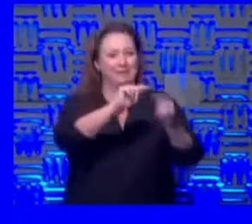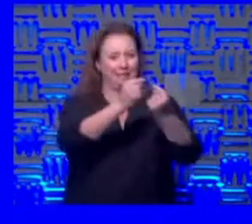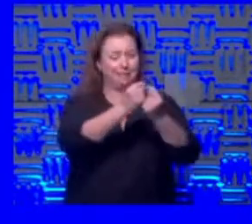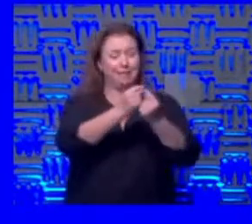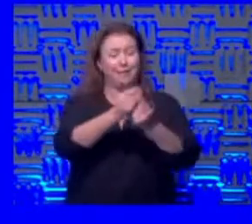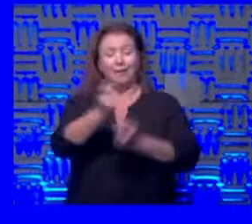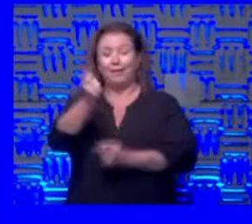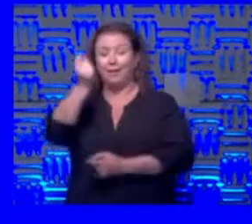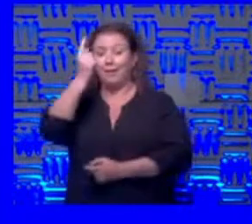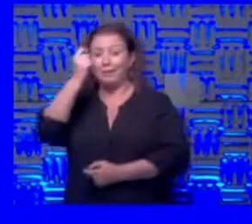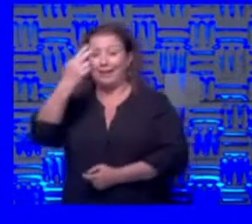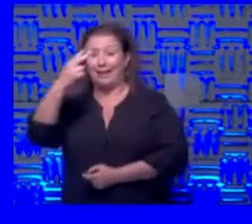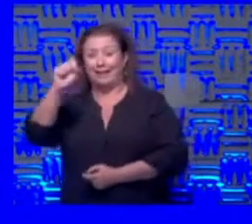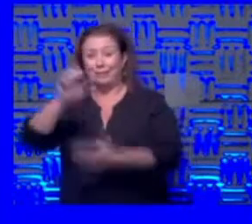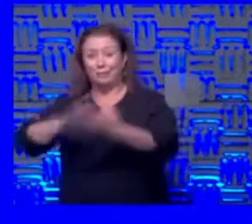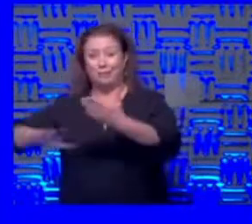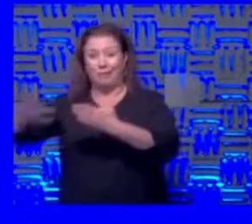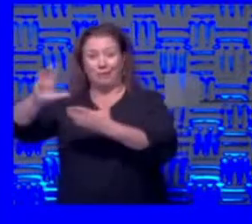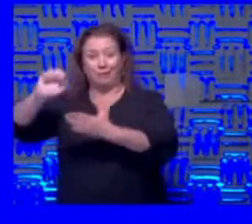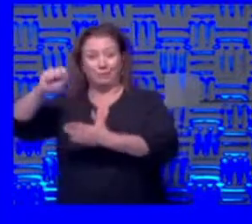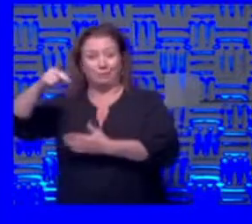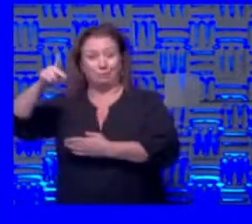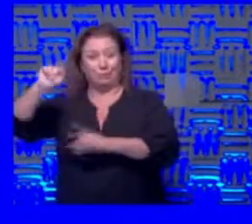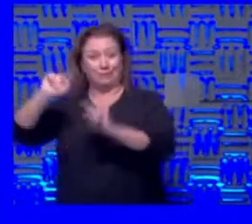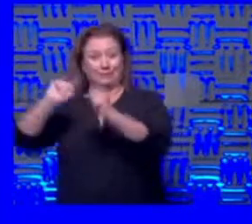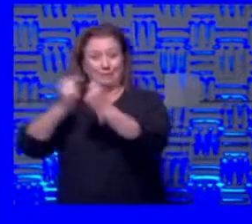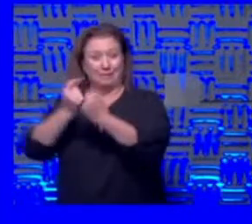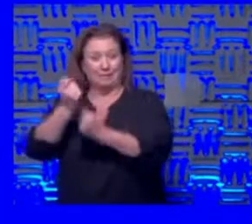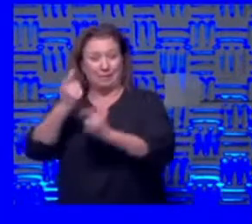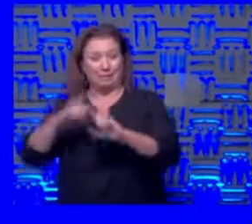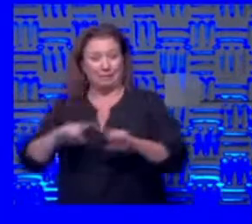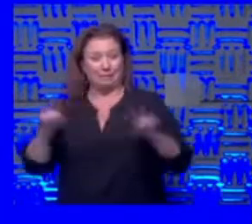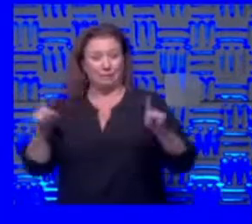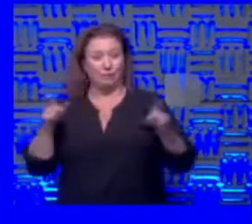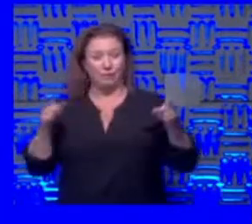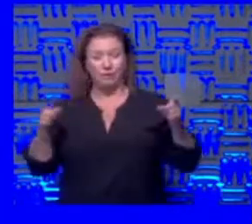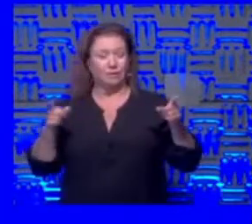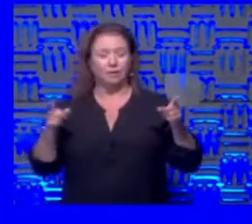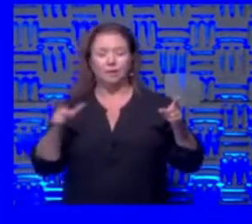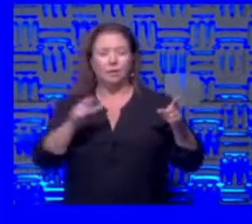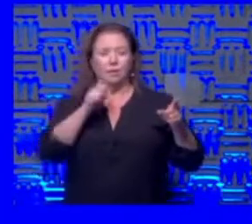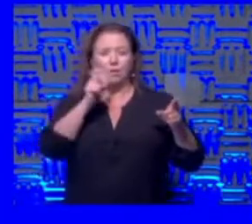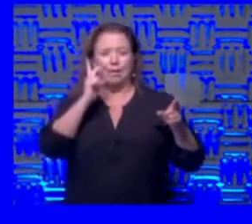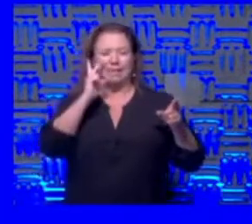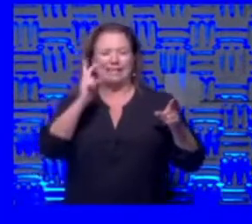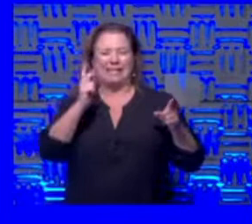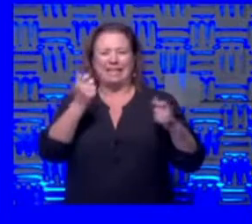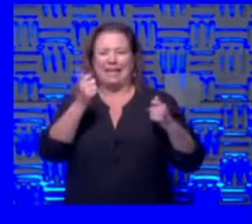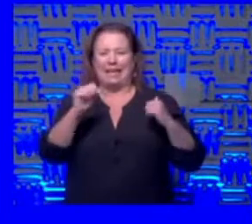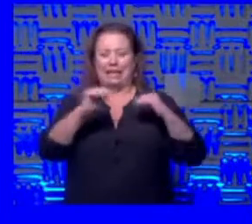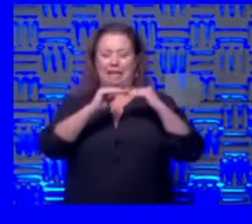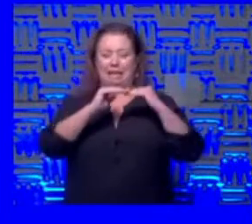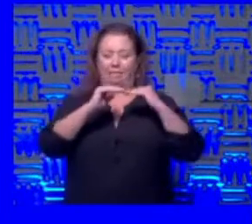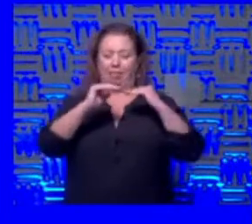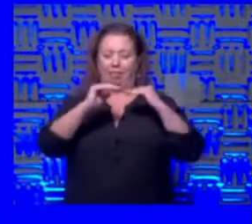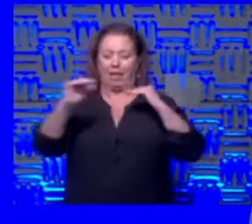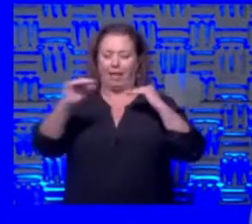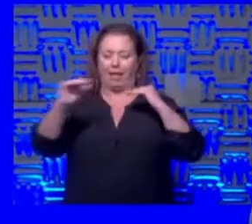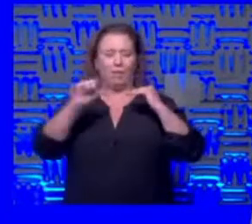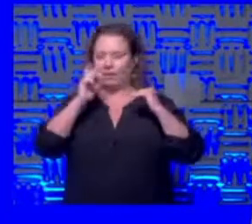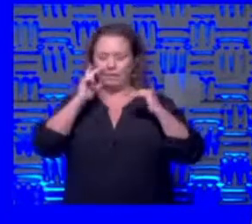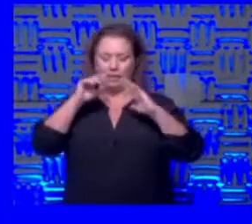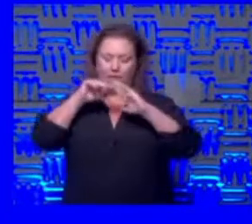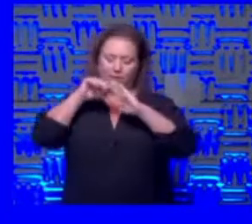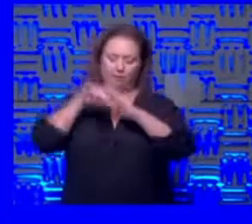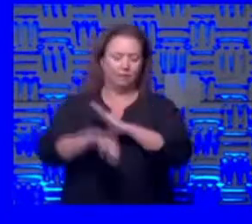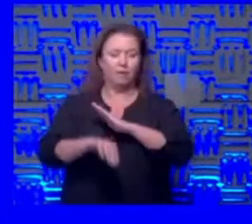and colleges, that's going to be a little bit more difficult. As we are not seeing any real flattening or decline, any